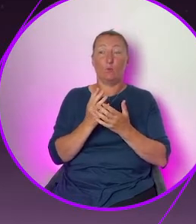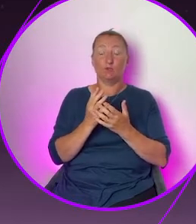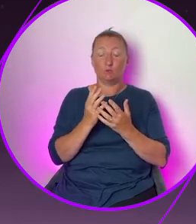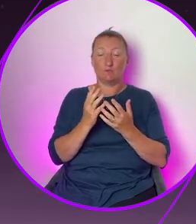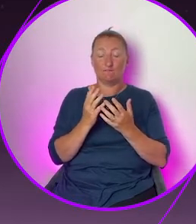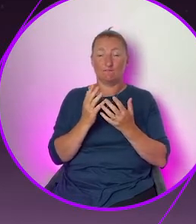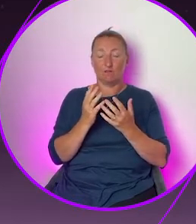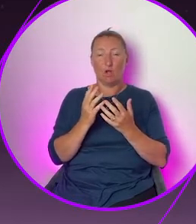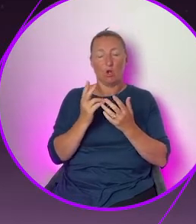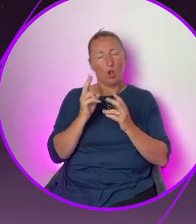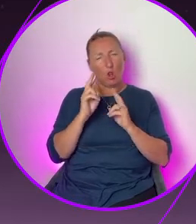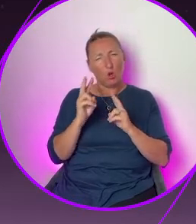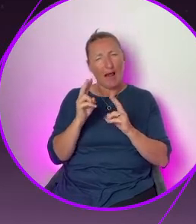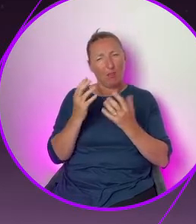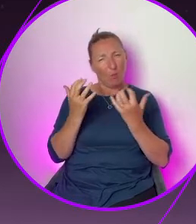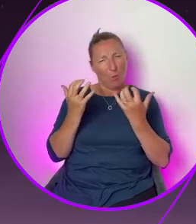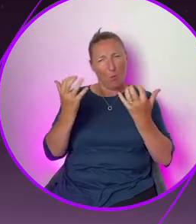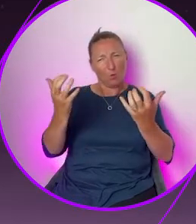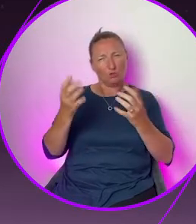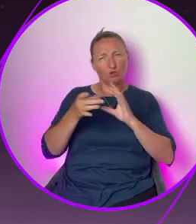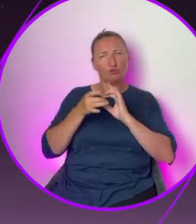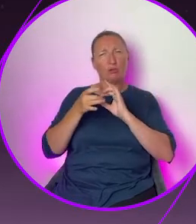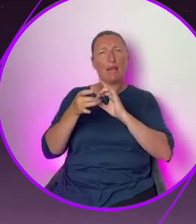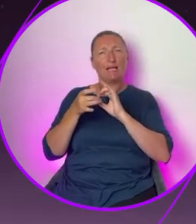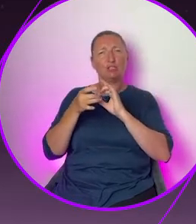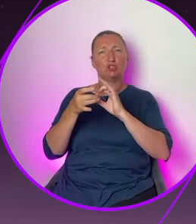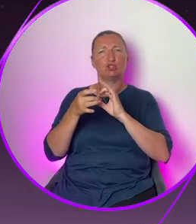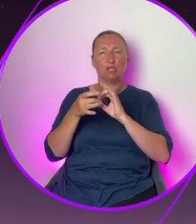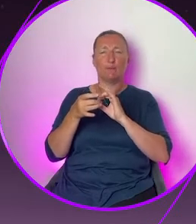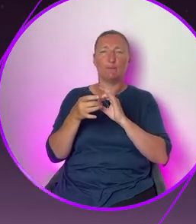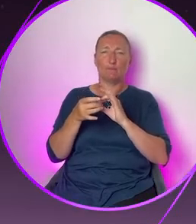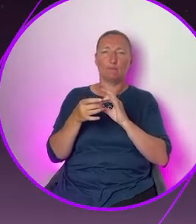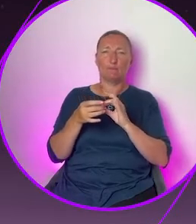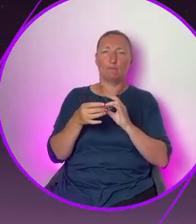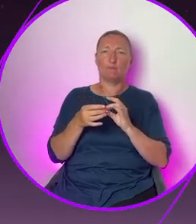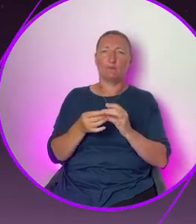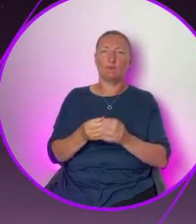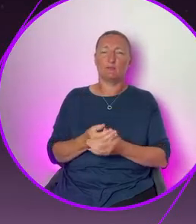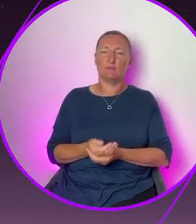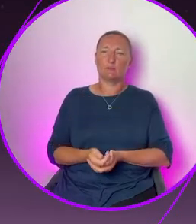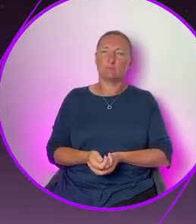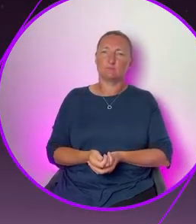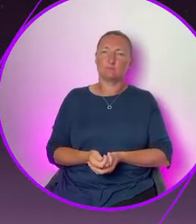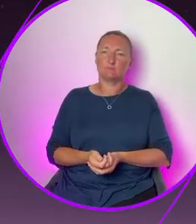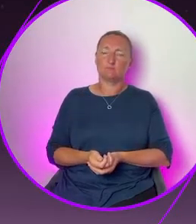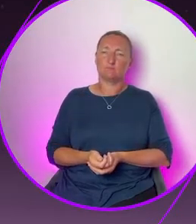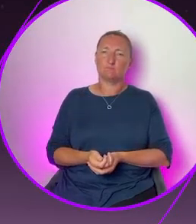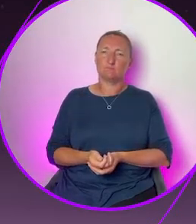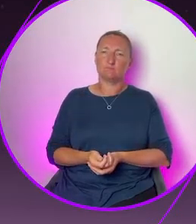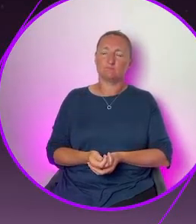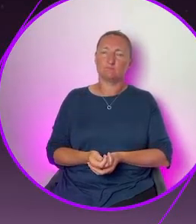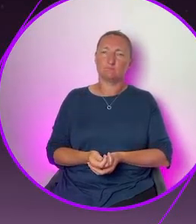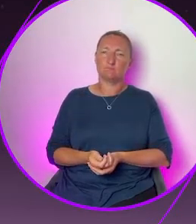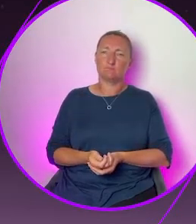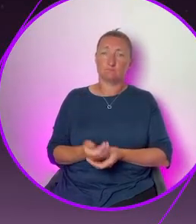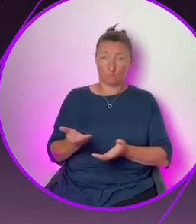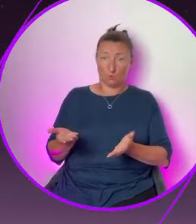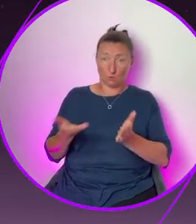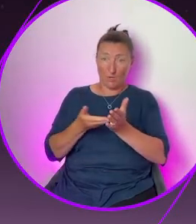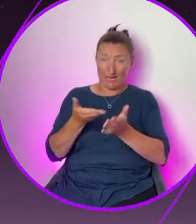audience relationship. Anything else I should add to that? Yeah, I mean, I think this